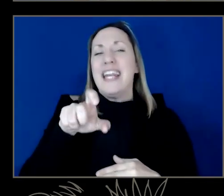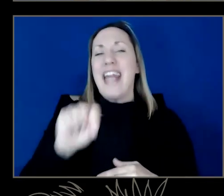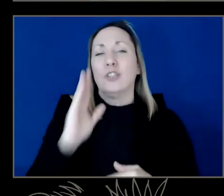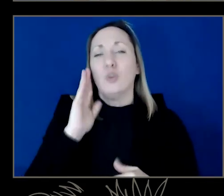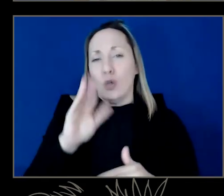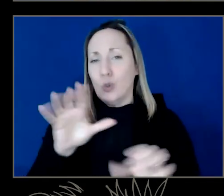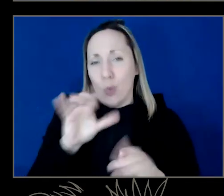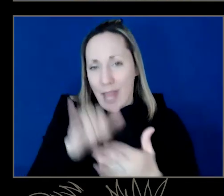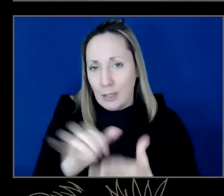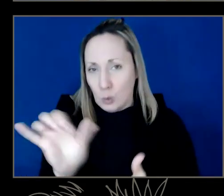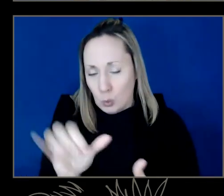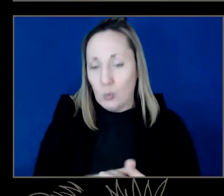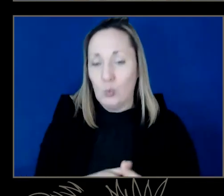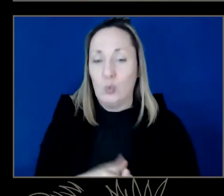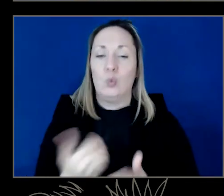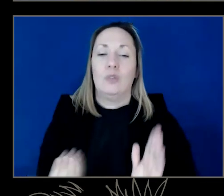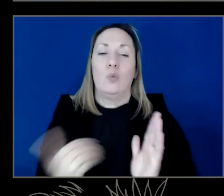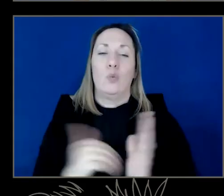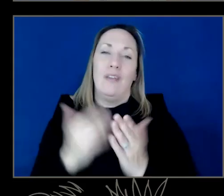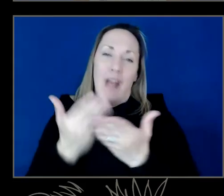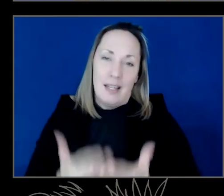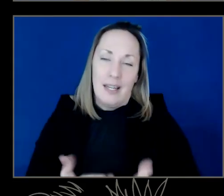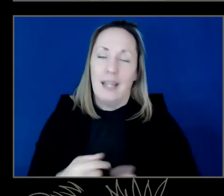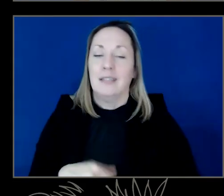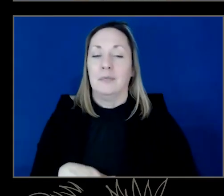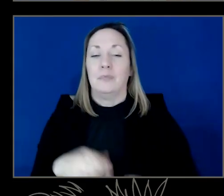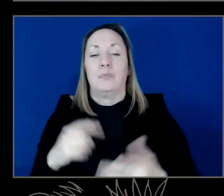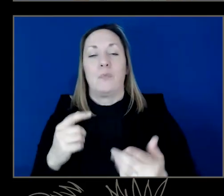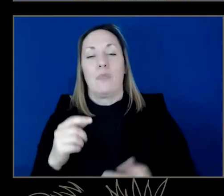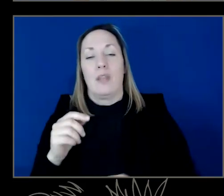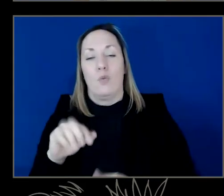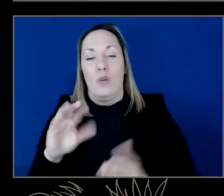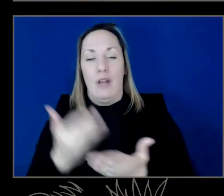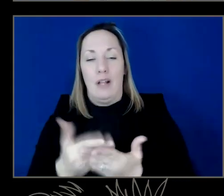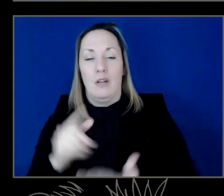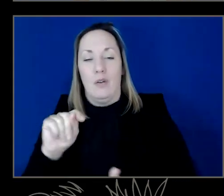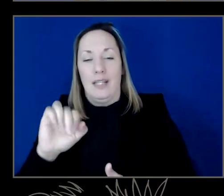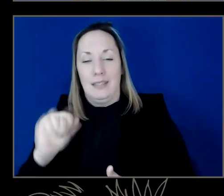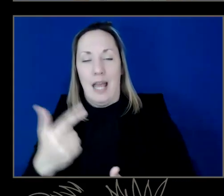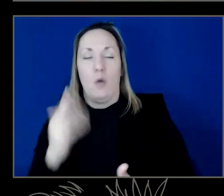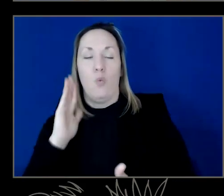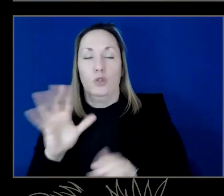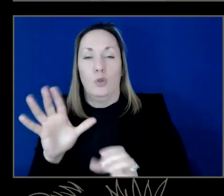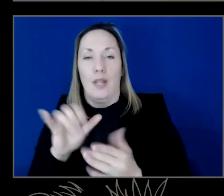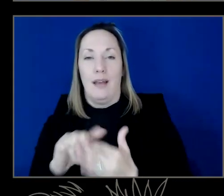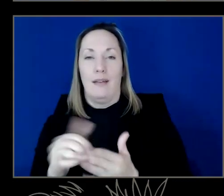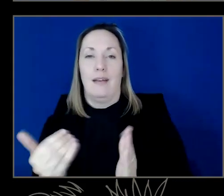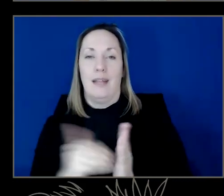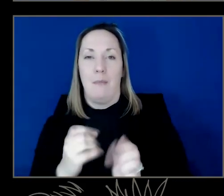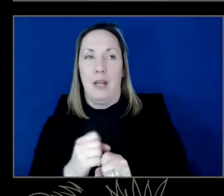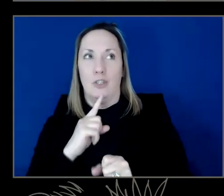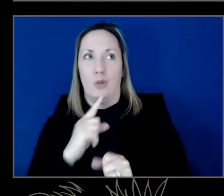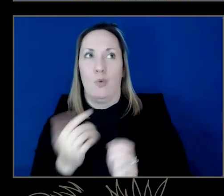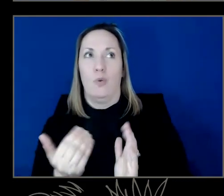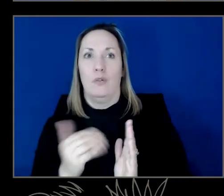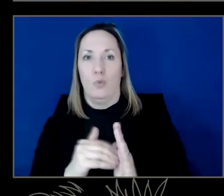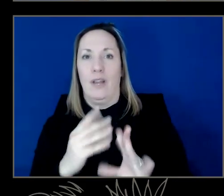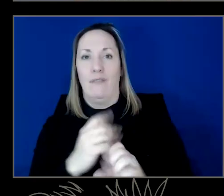same thing. Revalidate tag, revalidate path will also do that, with the caveat that the revalidation will refetch everything.